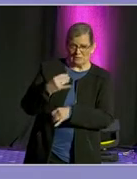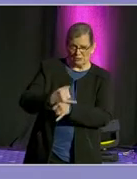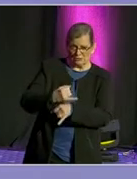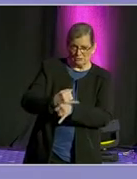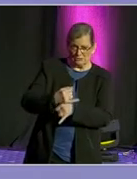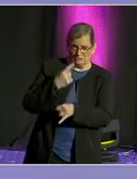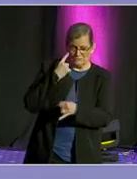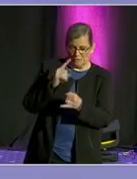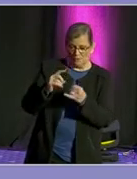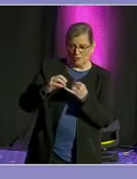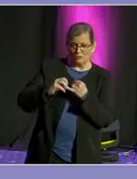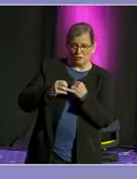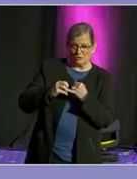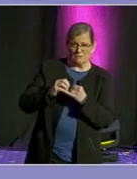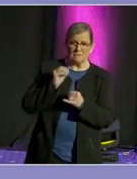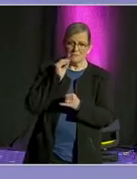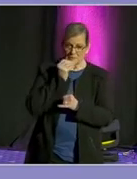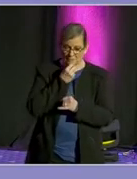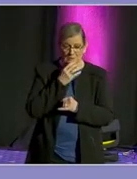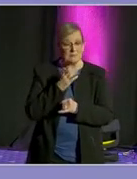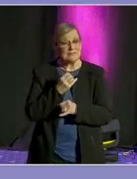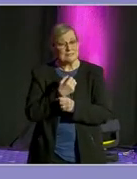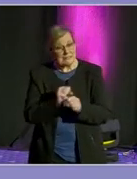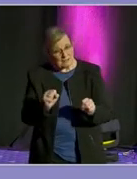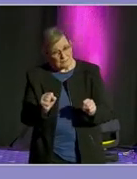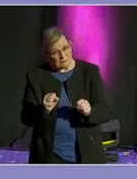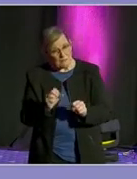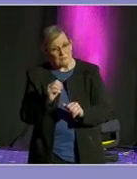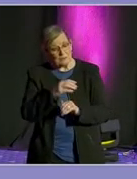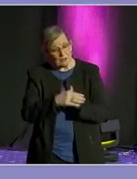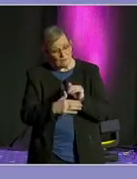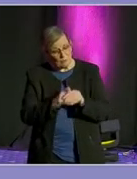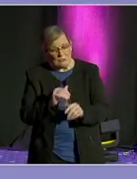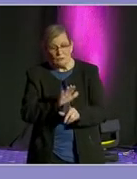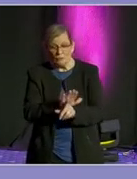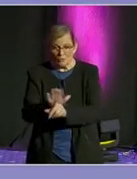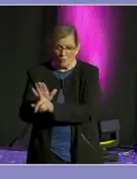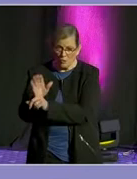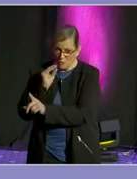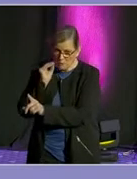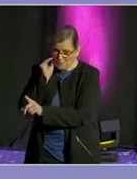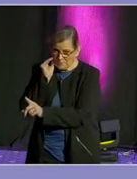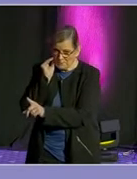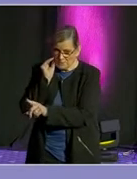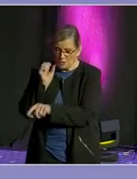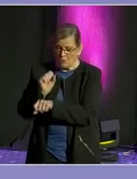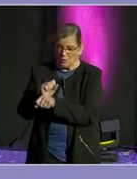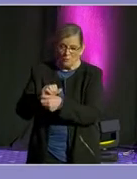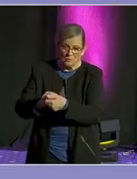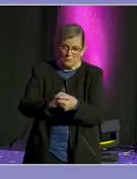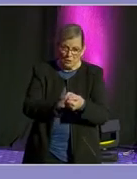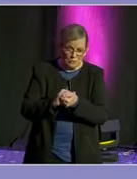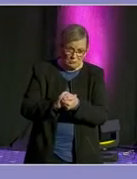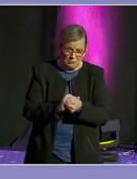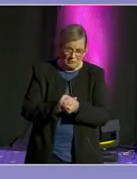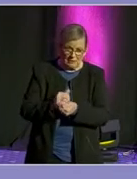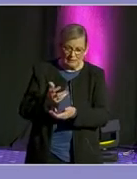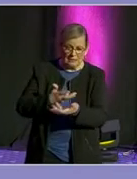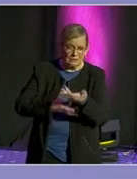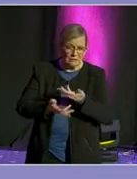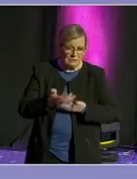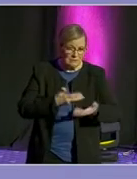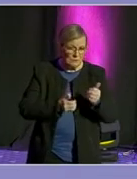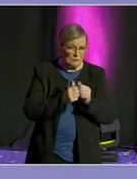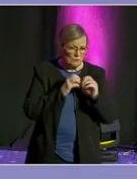Festival safely from the comfort of your home. And working with our partners and in consultation with the most recent guidance